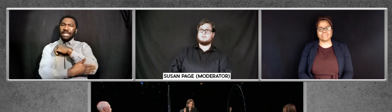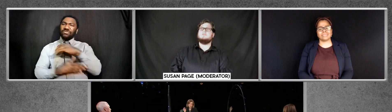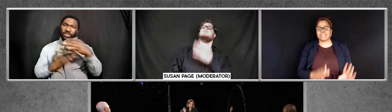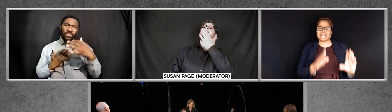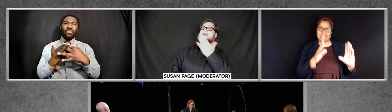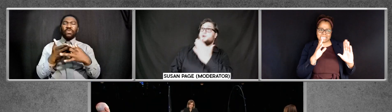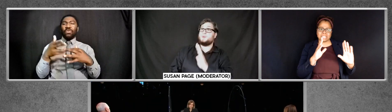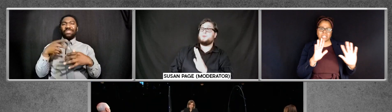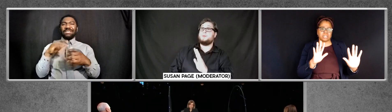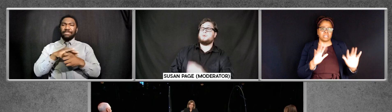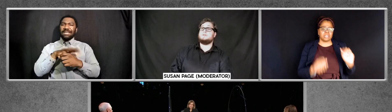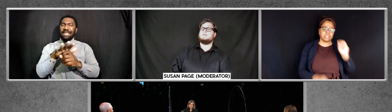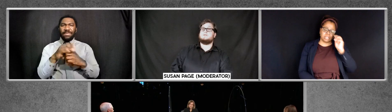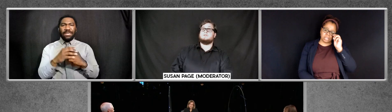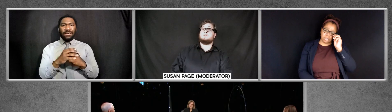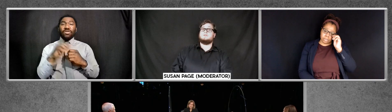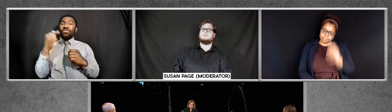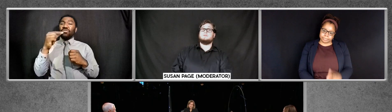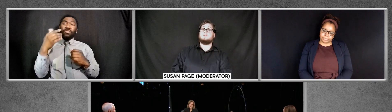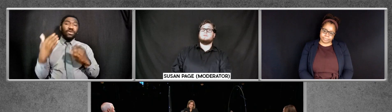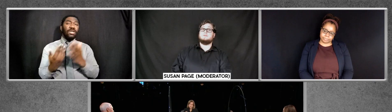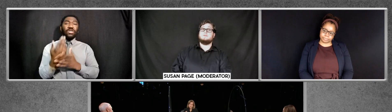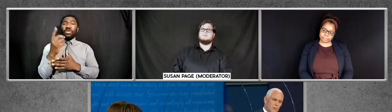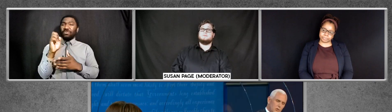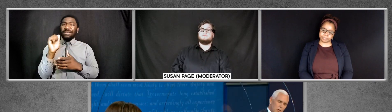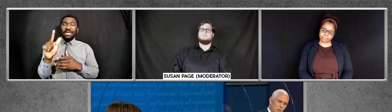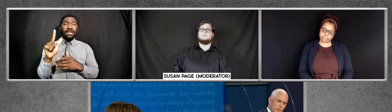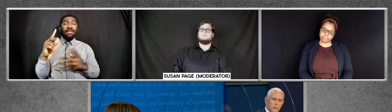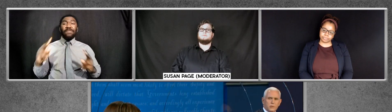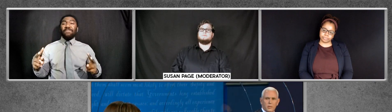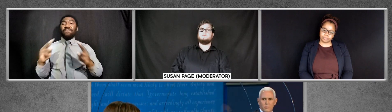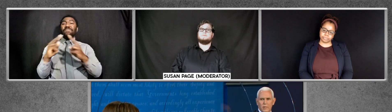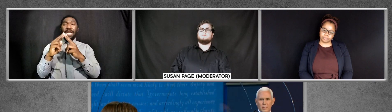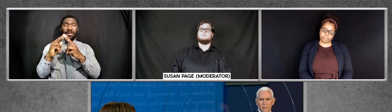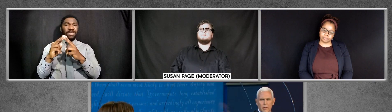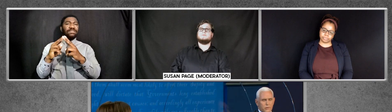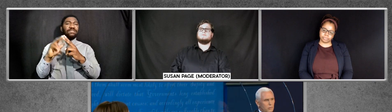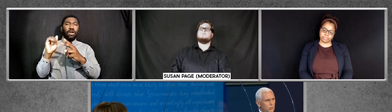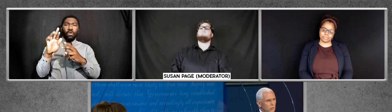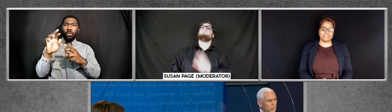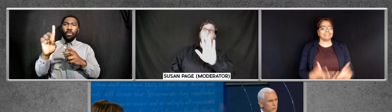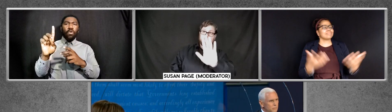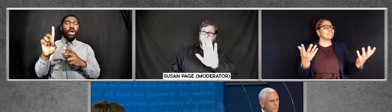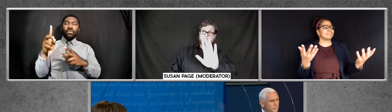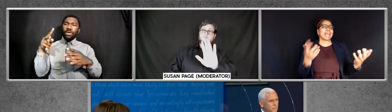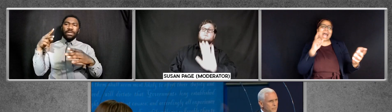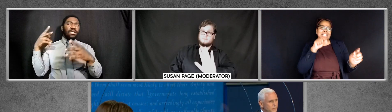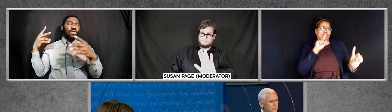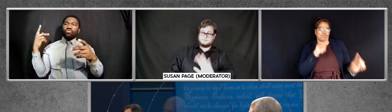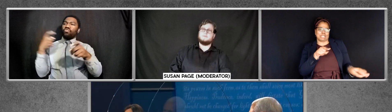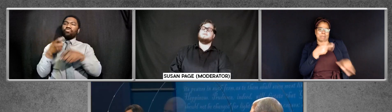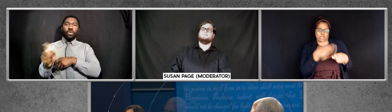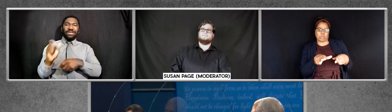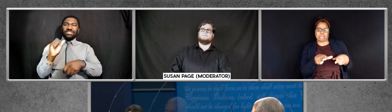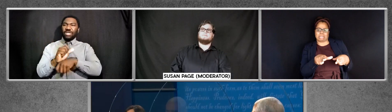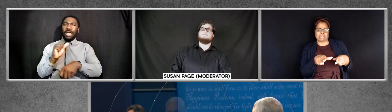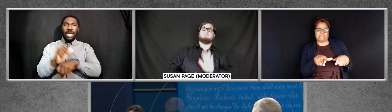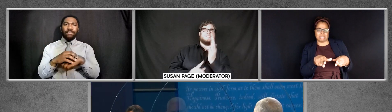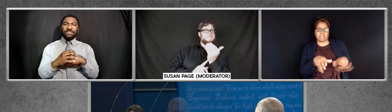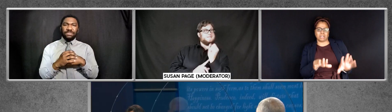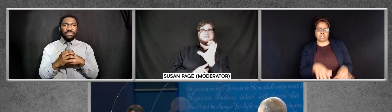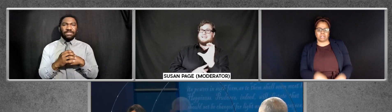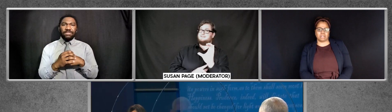massive new mandates, your Paris Climate Accord, it's going to kill jobs this time, just like it killed jobs. I just need to respond very briefly. 15 seconds, and